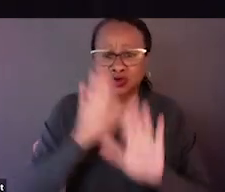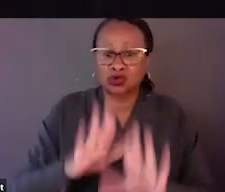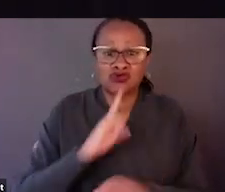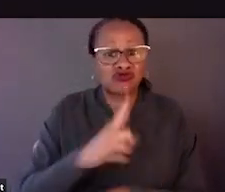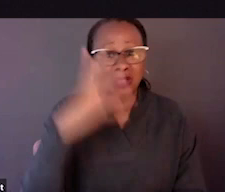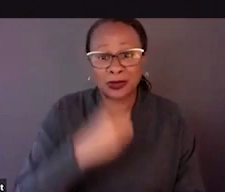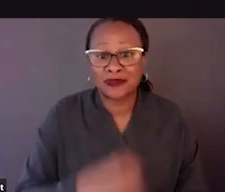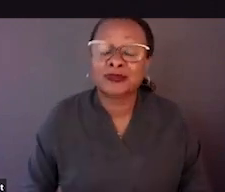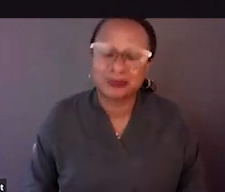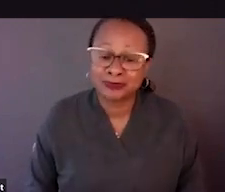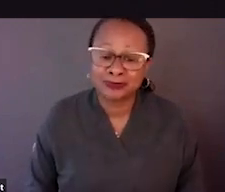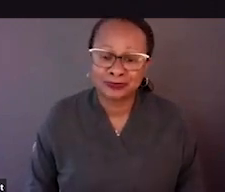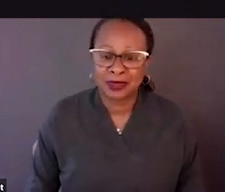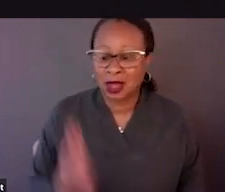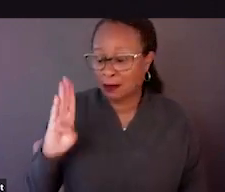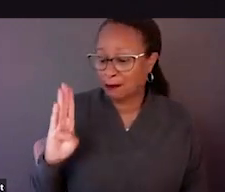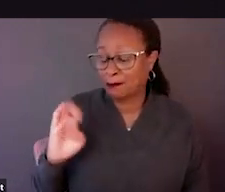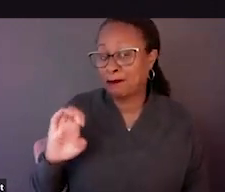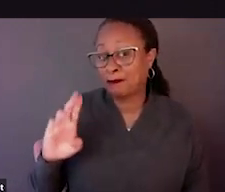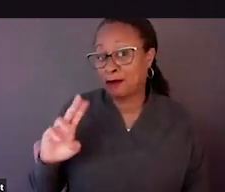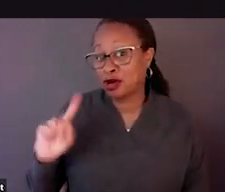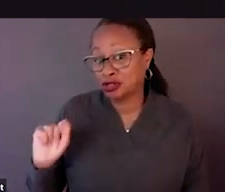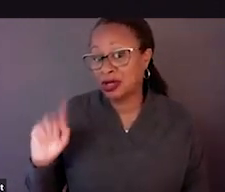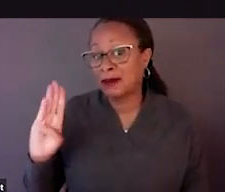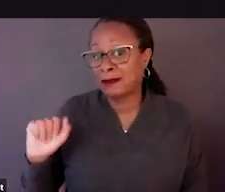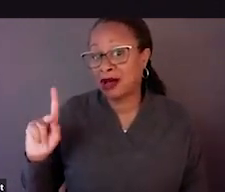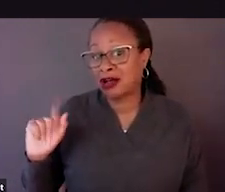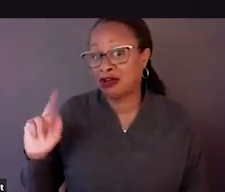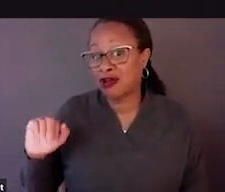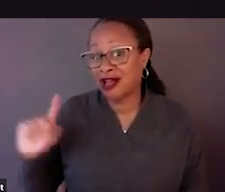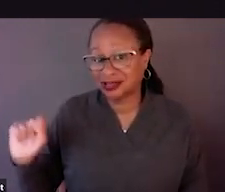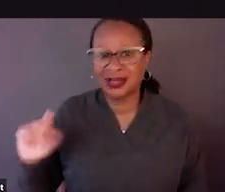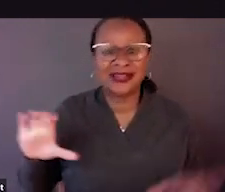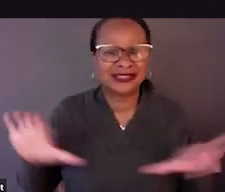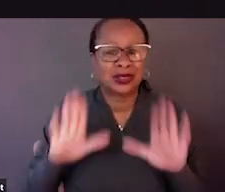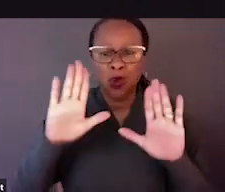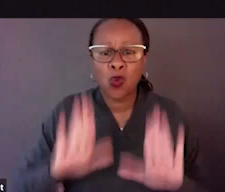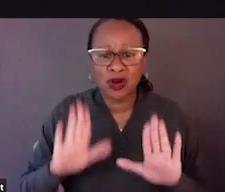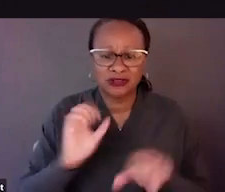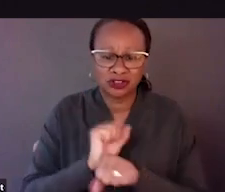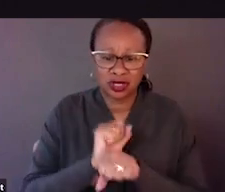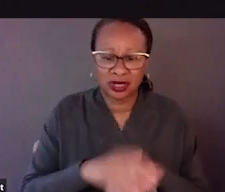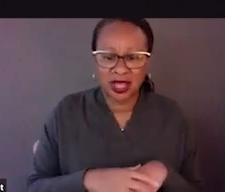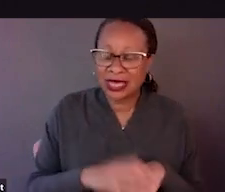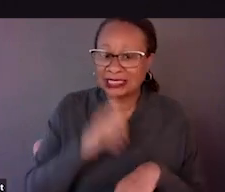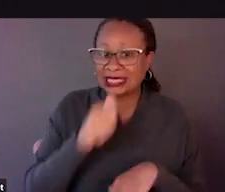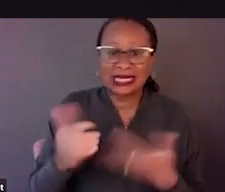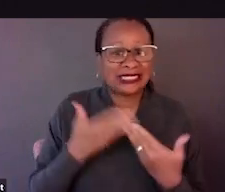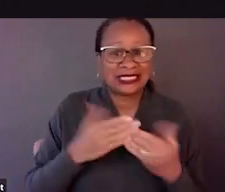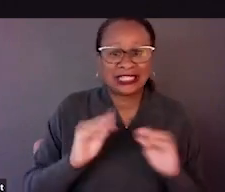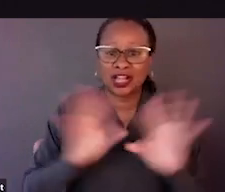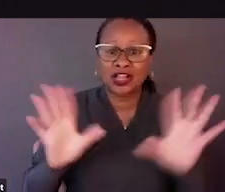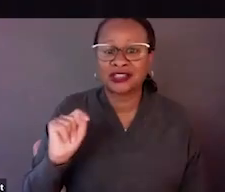lovely. Bert Blackerack, our music supervisor, did an incredible job. I mean, it's not easy to clear Tyler, the creator, but